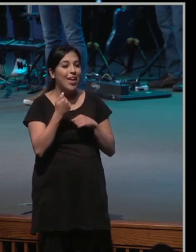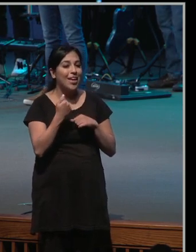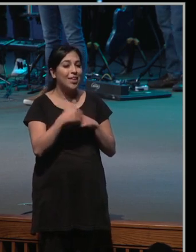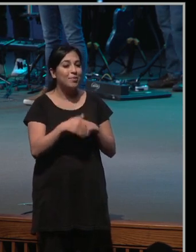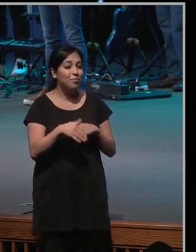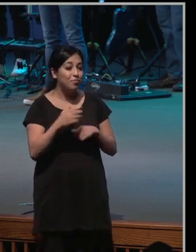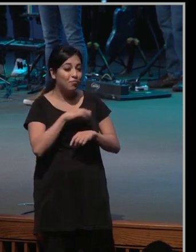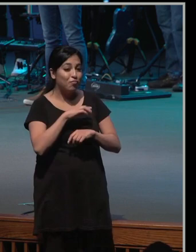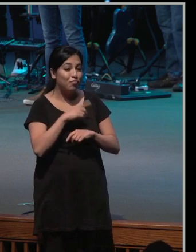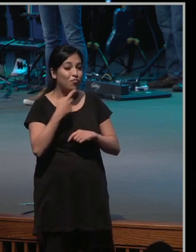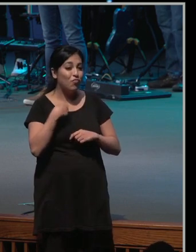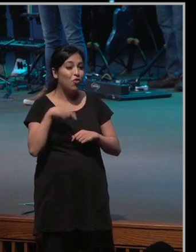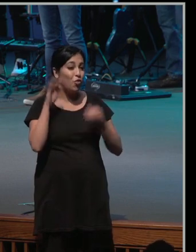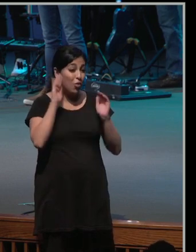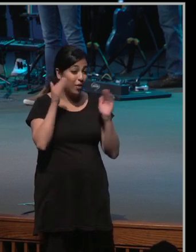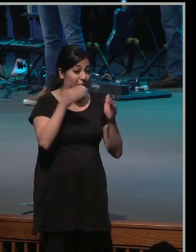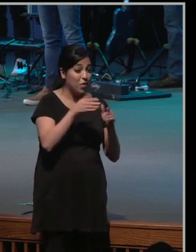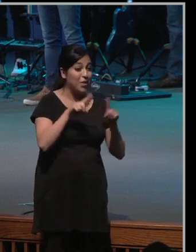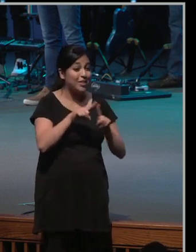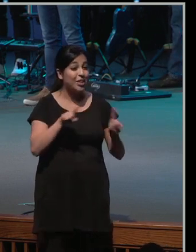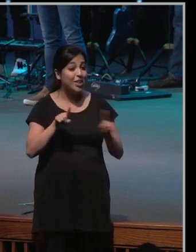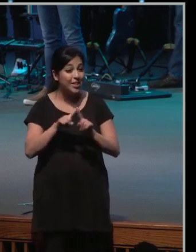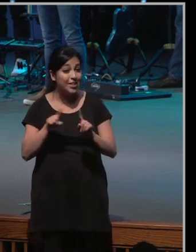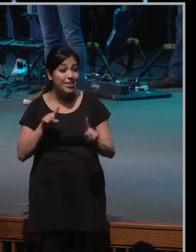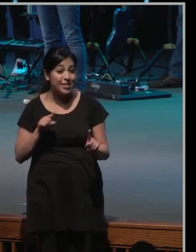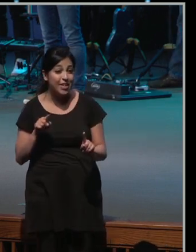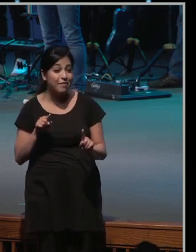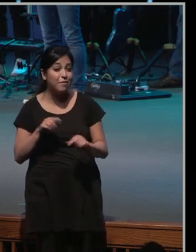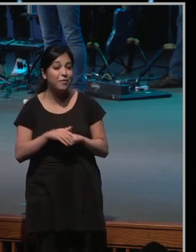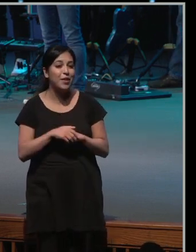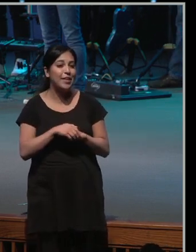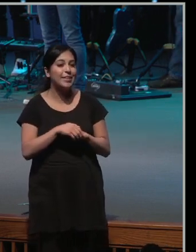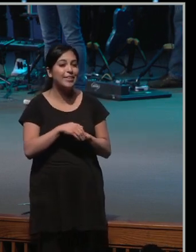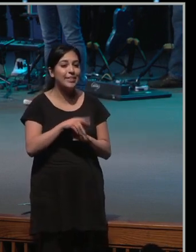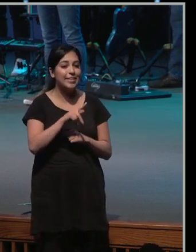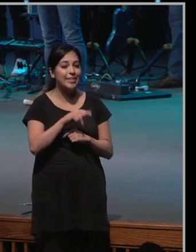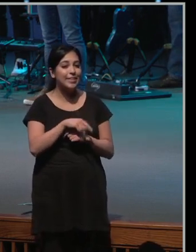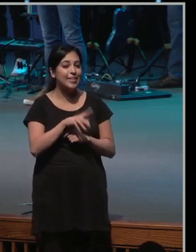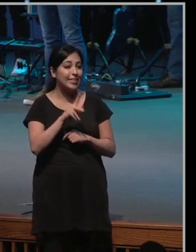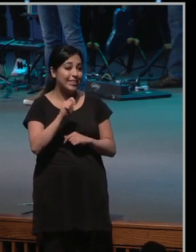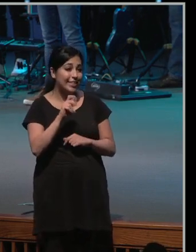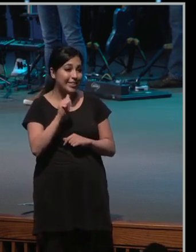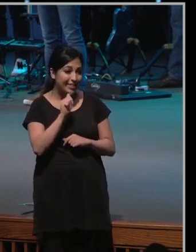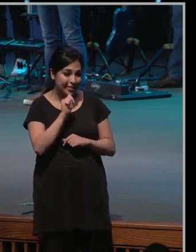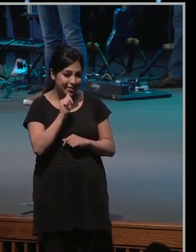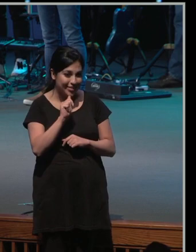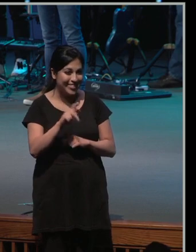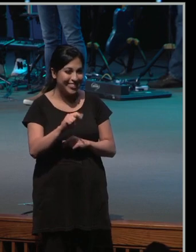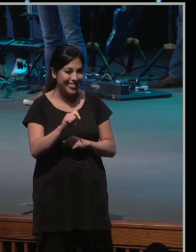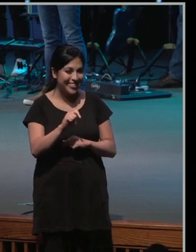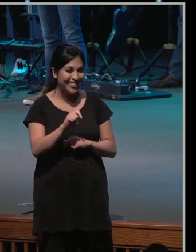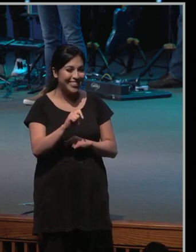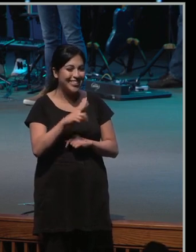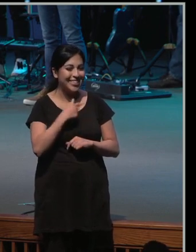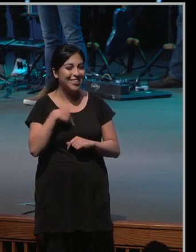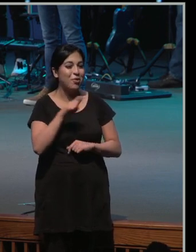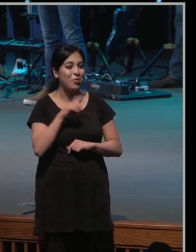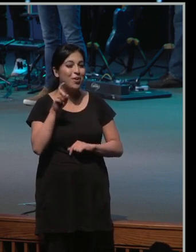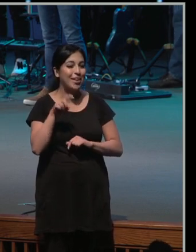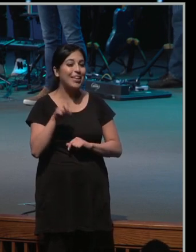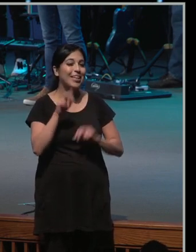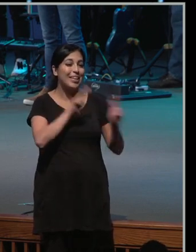inspections for our nuclear missile bases to ensure they are always up to snuff for their nuclear deterrent and